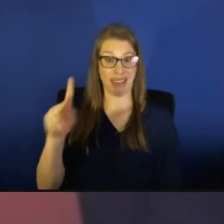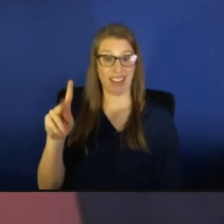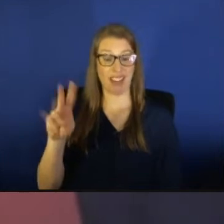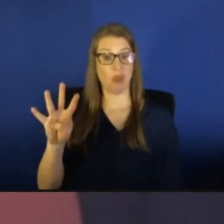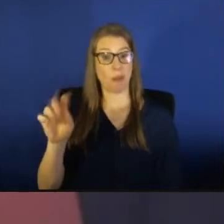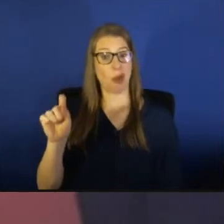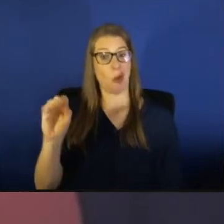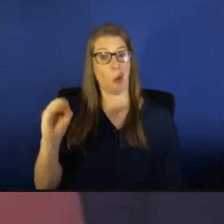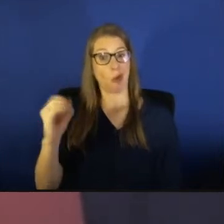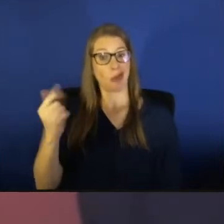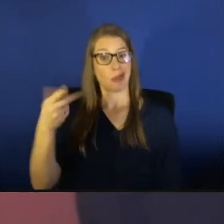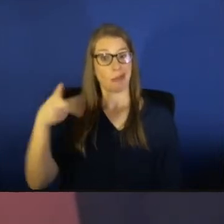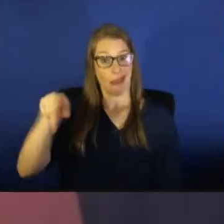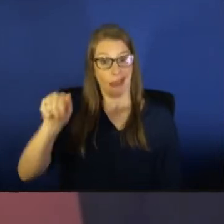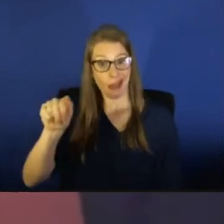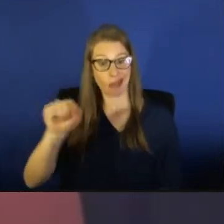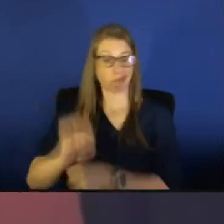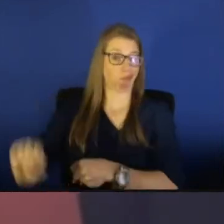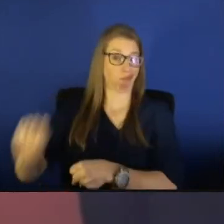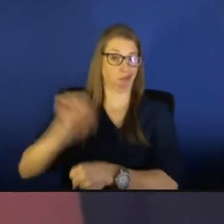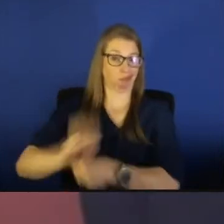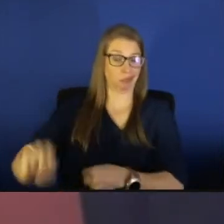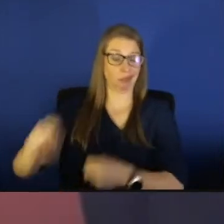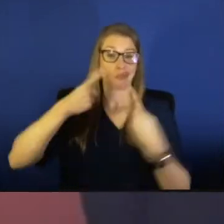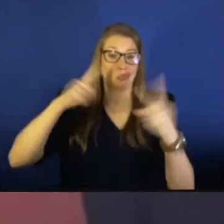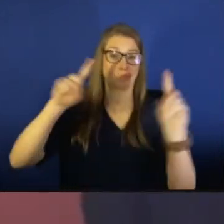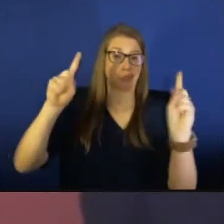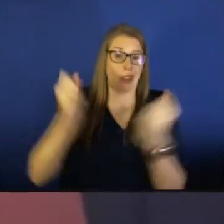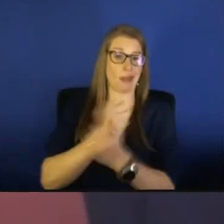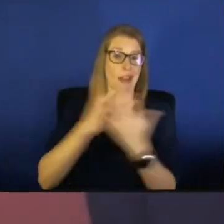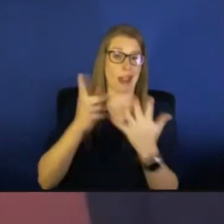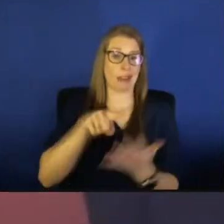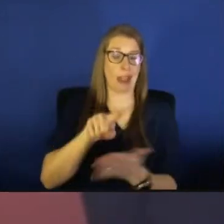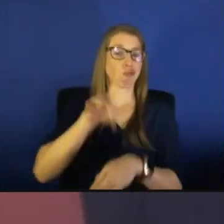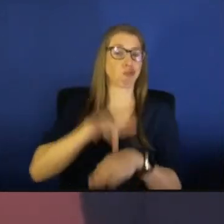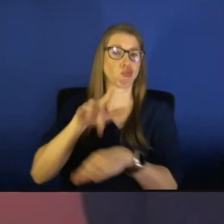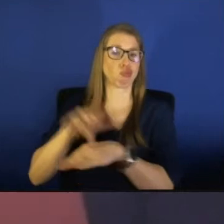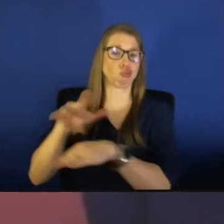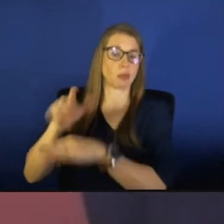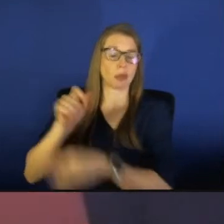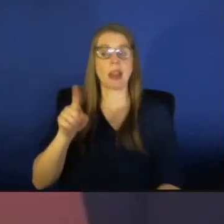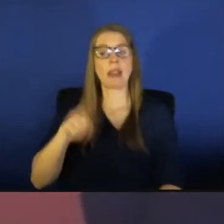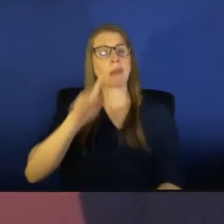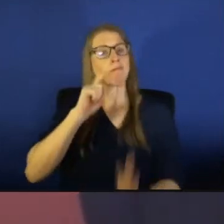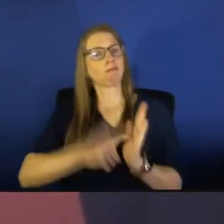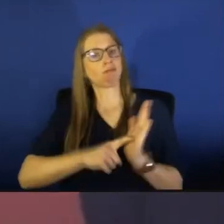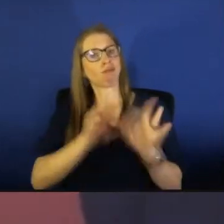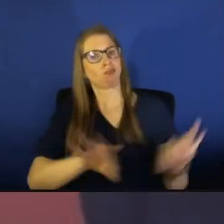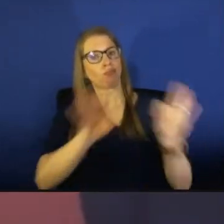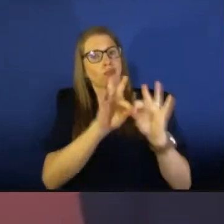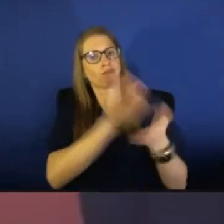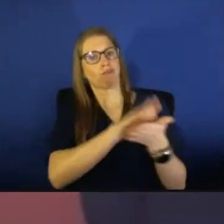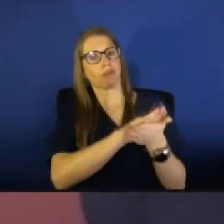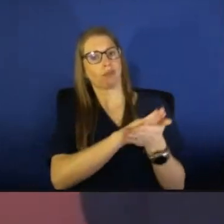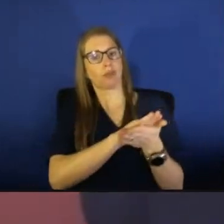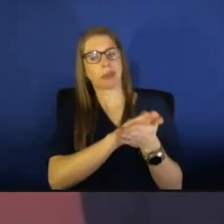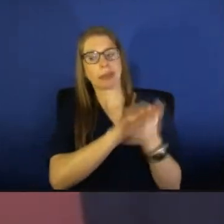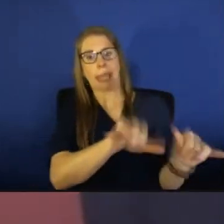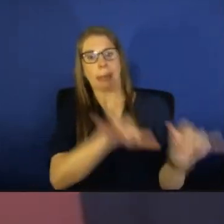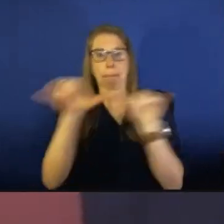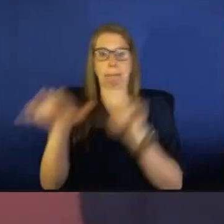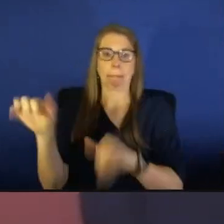hard at everything they do, and they succeed in everything they do, and they recognize that that's just as important as their athletic prowess.